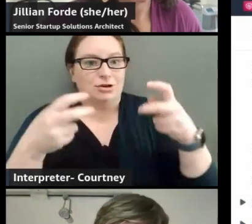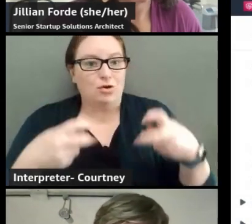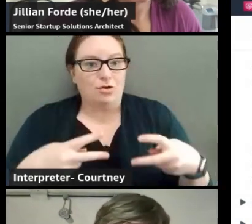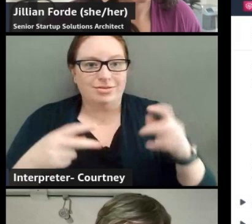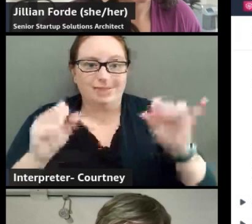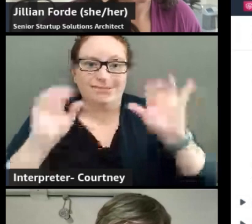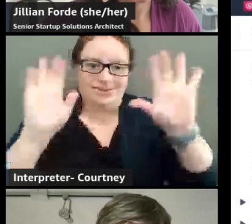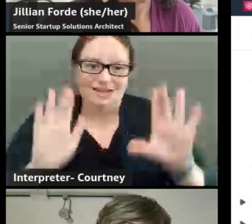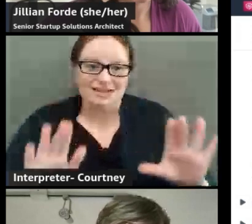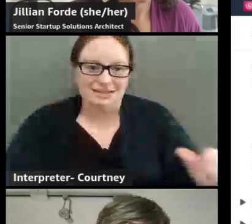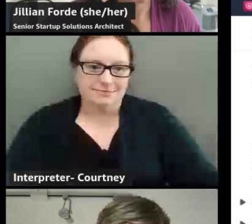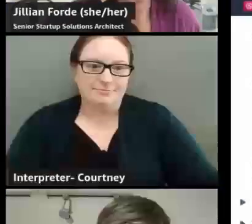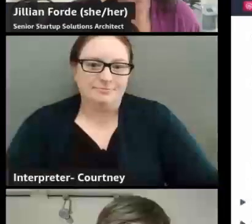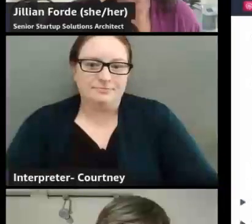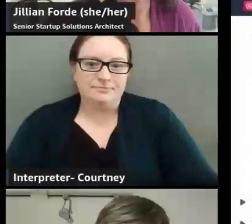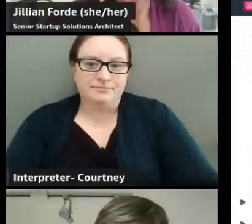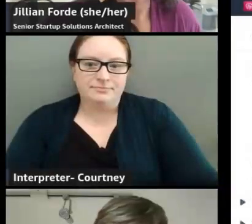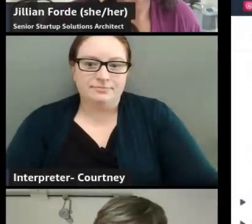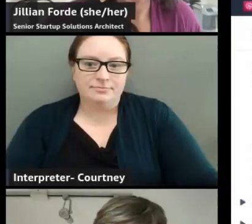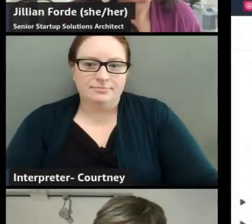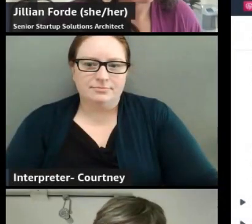Yeah.